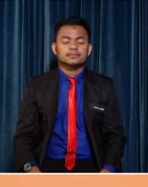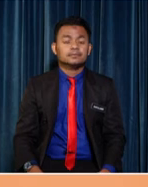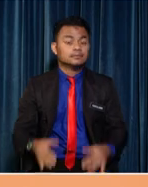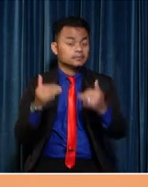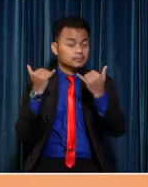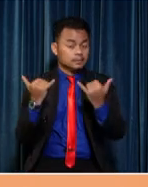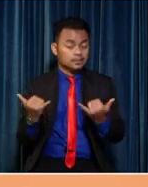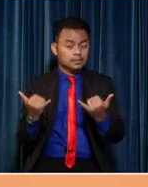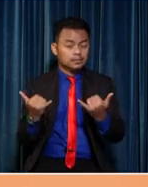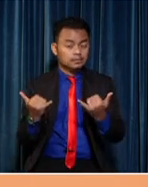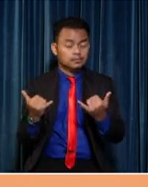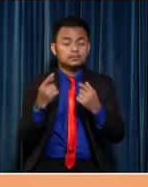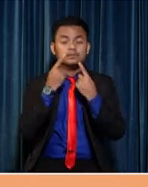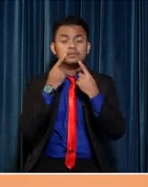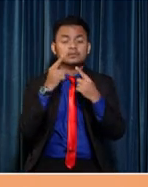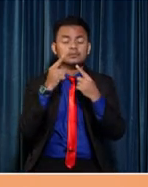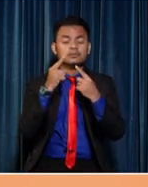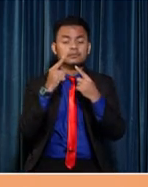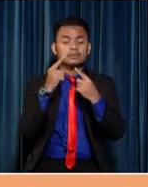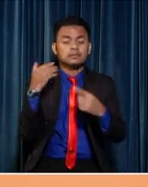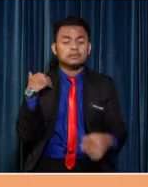Now, the answer will be